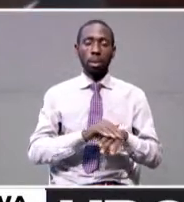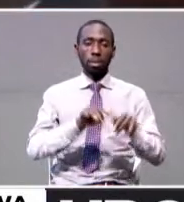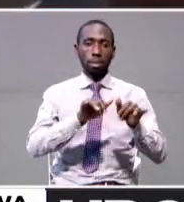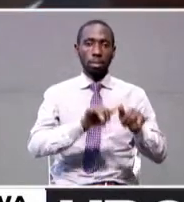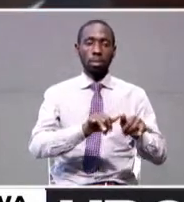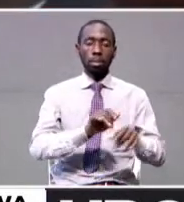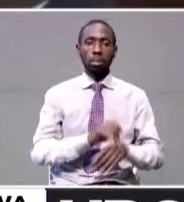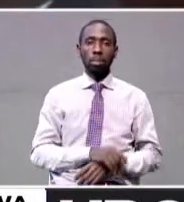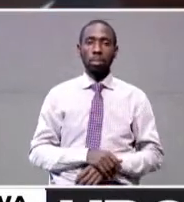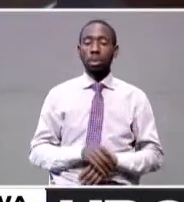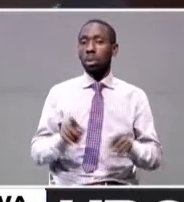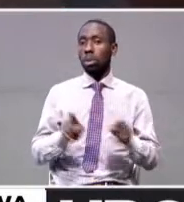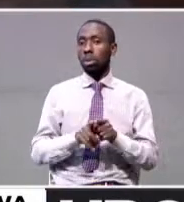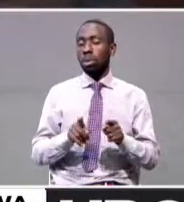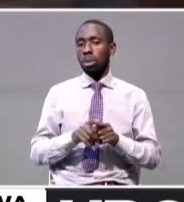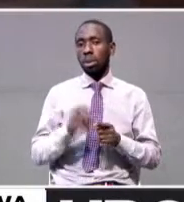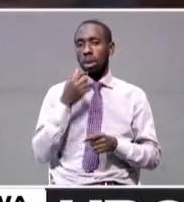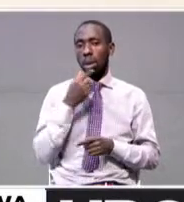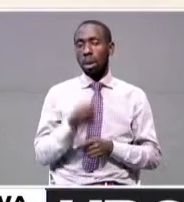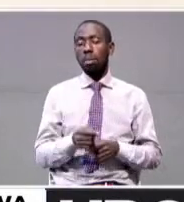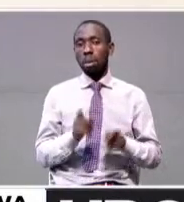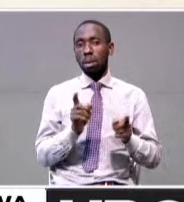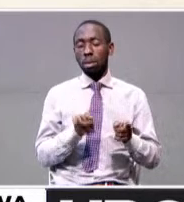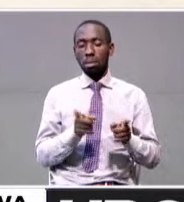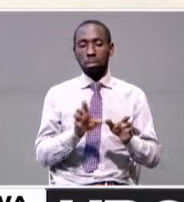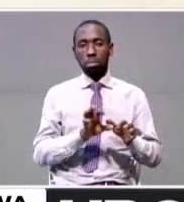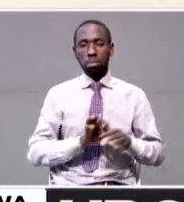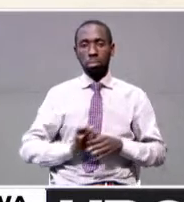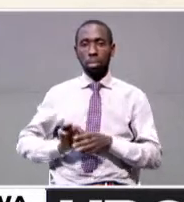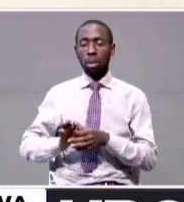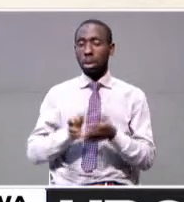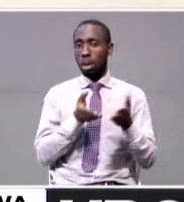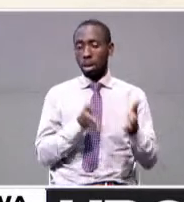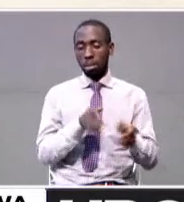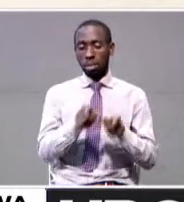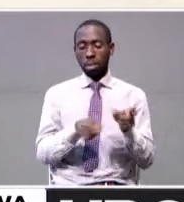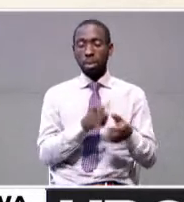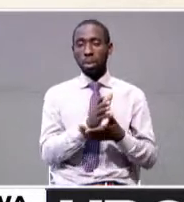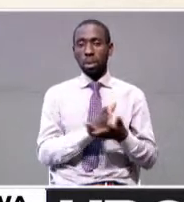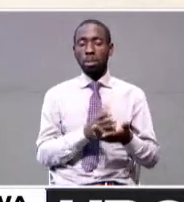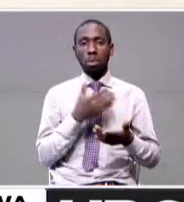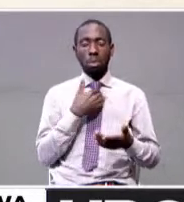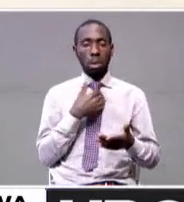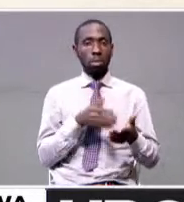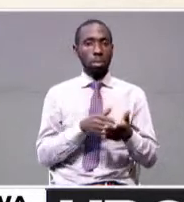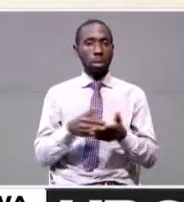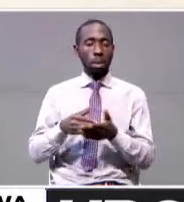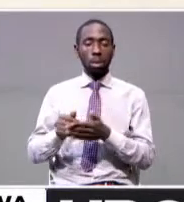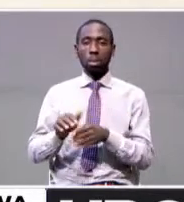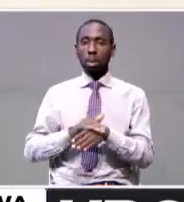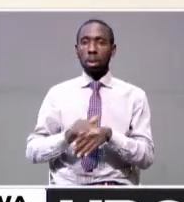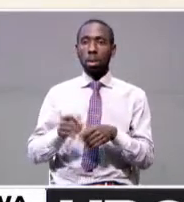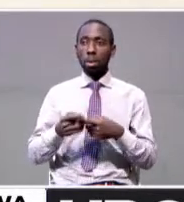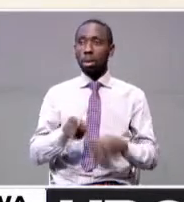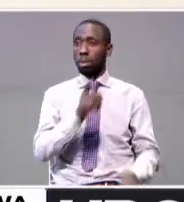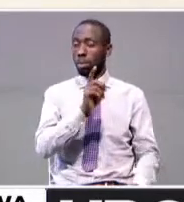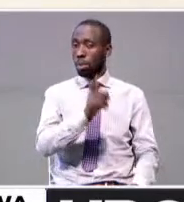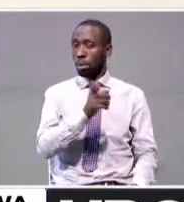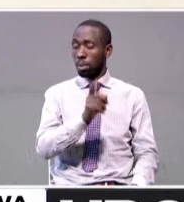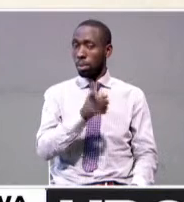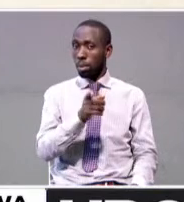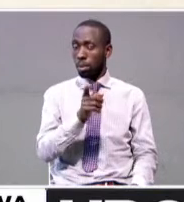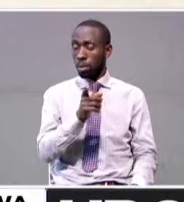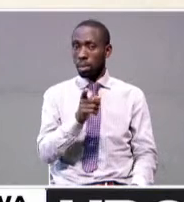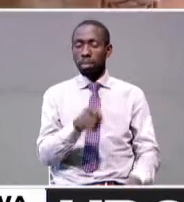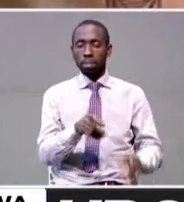Ono ategeezezza nga bwe kirabika ng'awaliwo ekkobaane mu bantu abamu nga baagala okunafuya Buganda wabula bano abalabudde nti bali akamanye